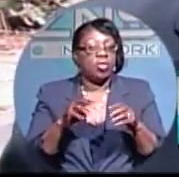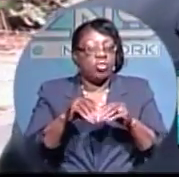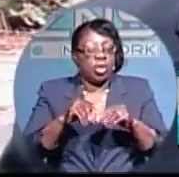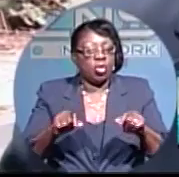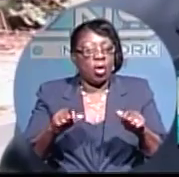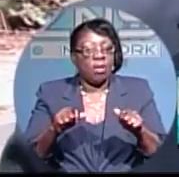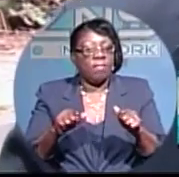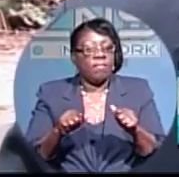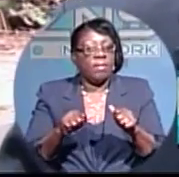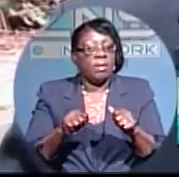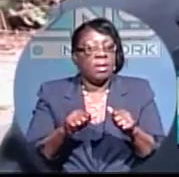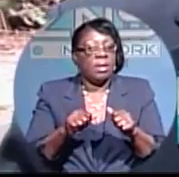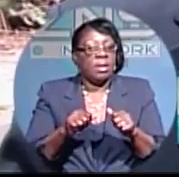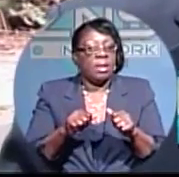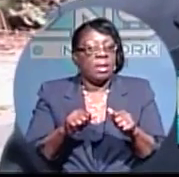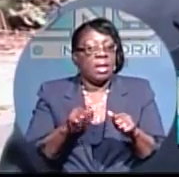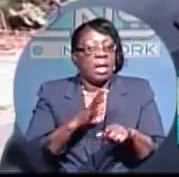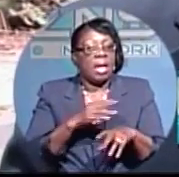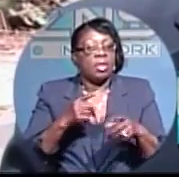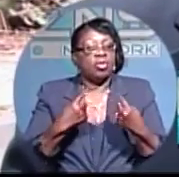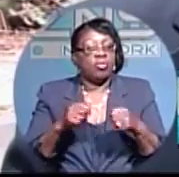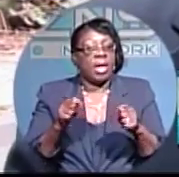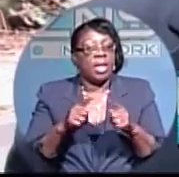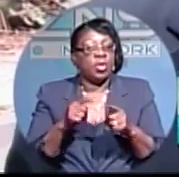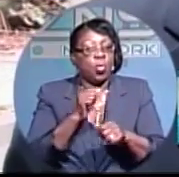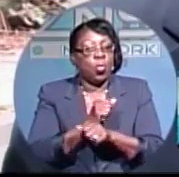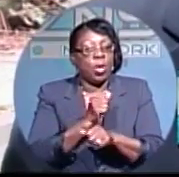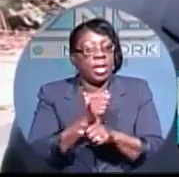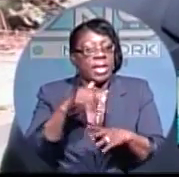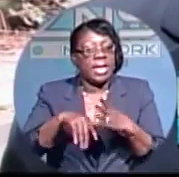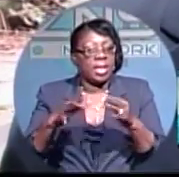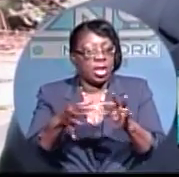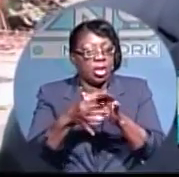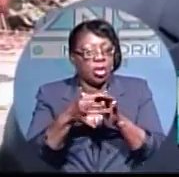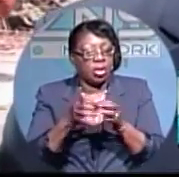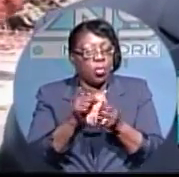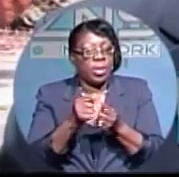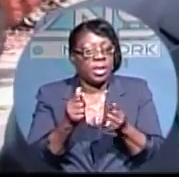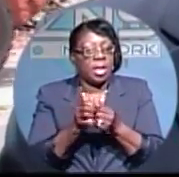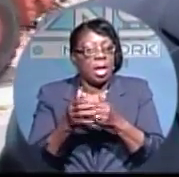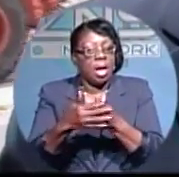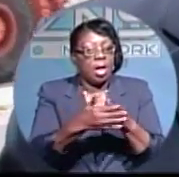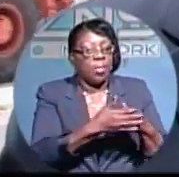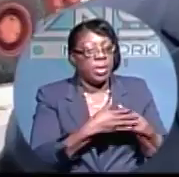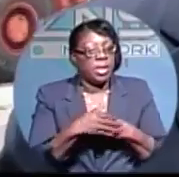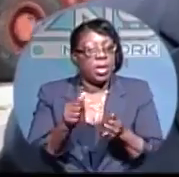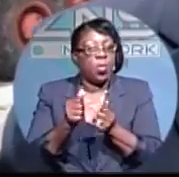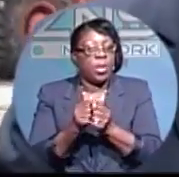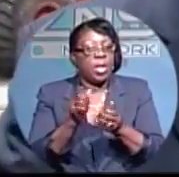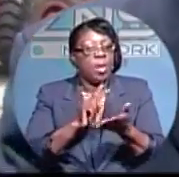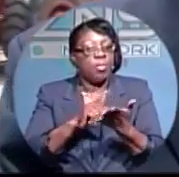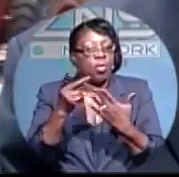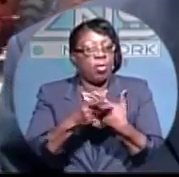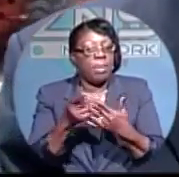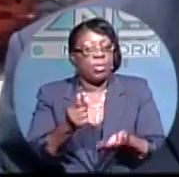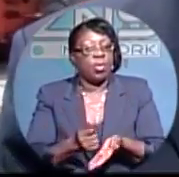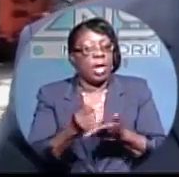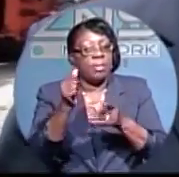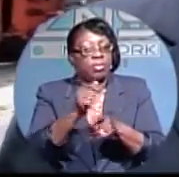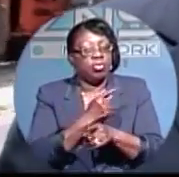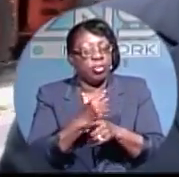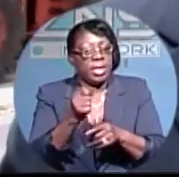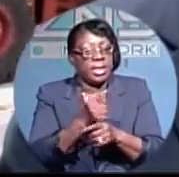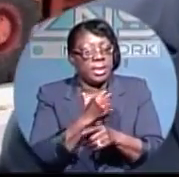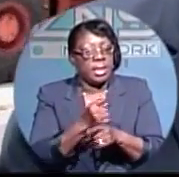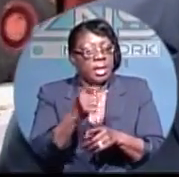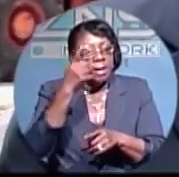in Grand Bahama, and try to work in conjunction with the community with programs to help train, like